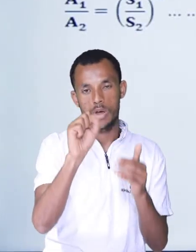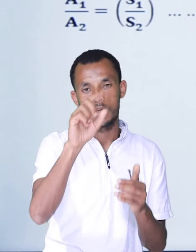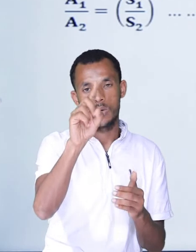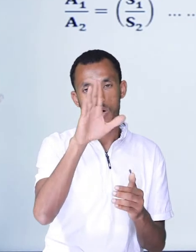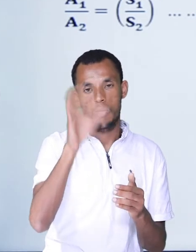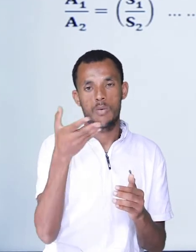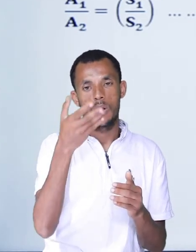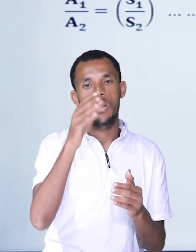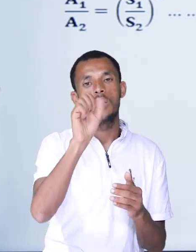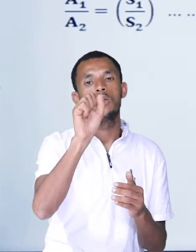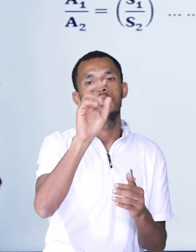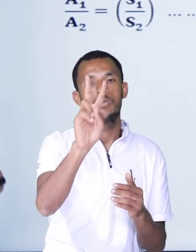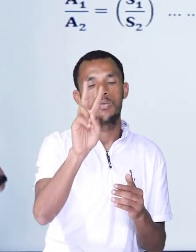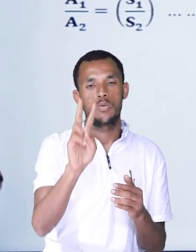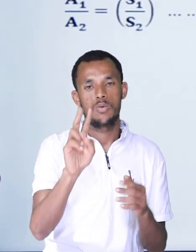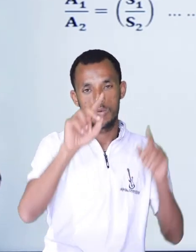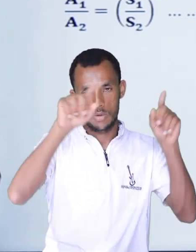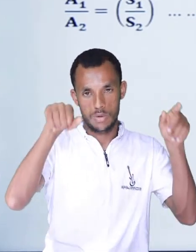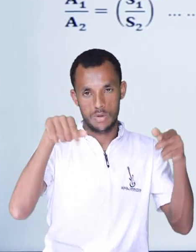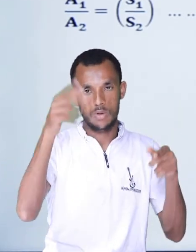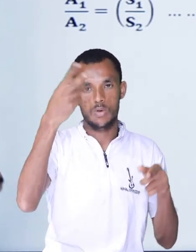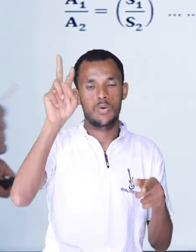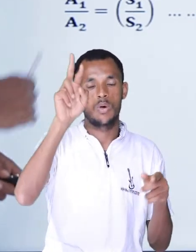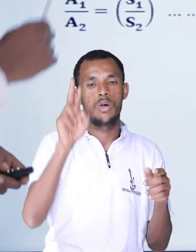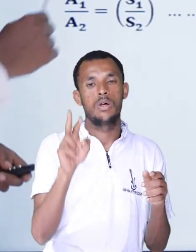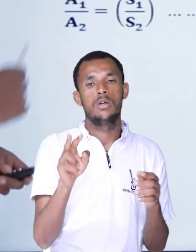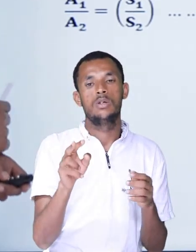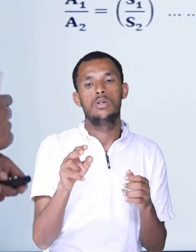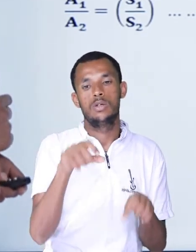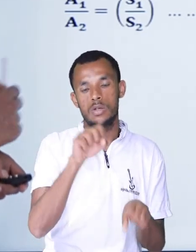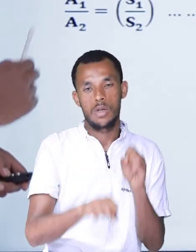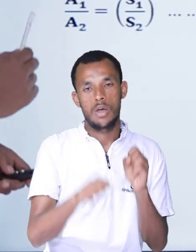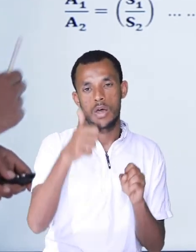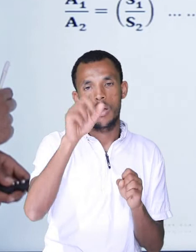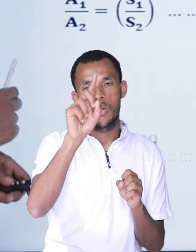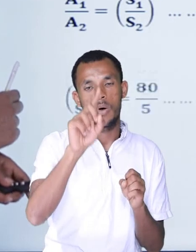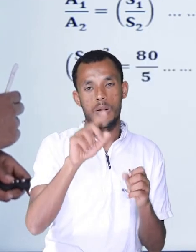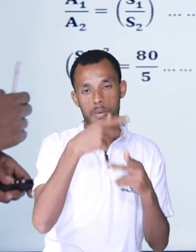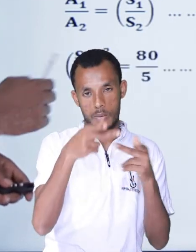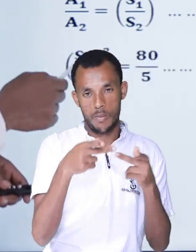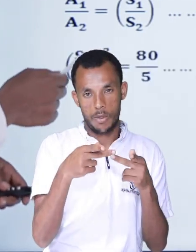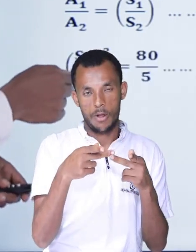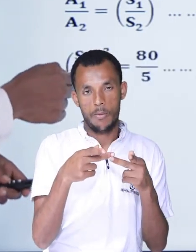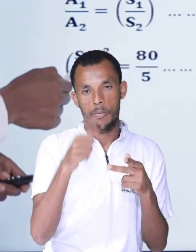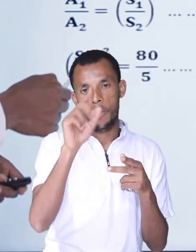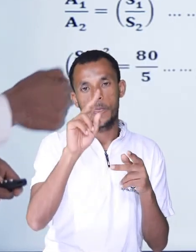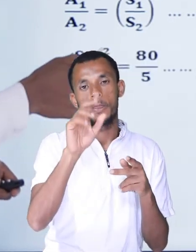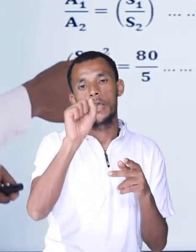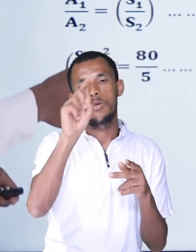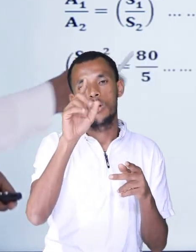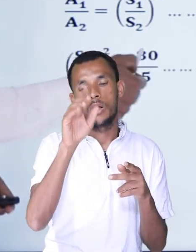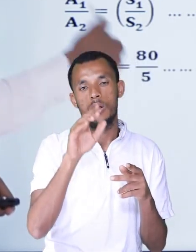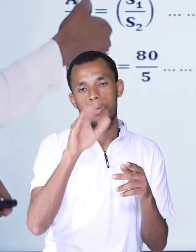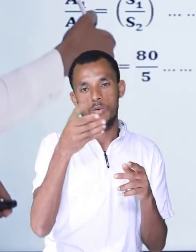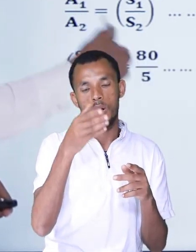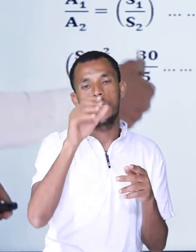S1 over S2, the whole square. So A1, in place of A1, S1 over S2